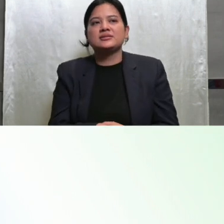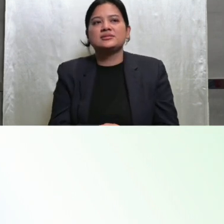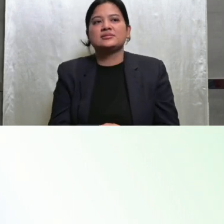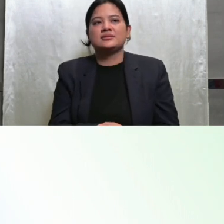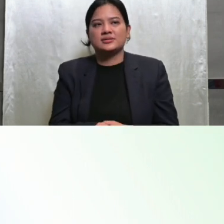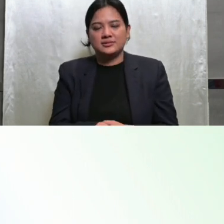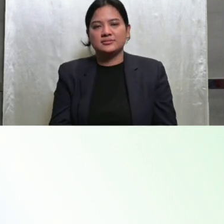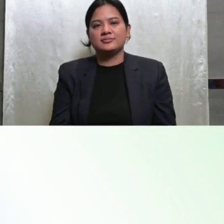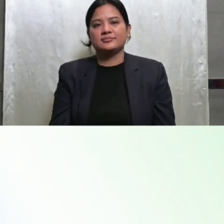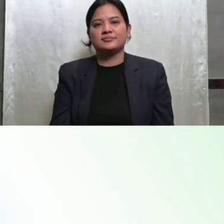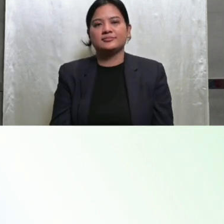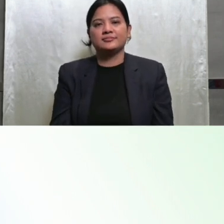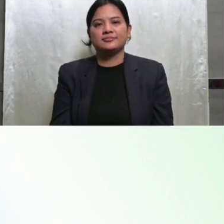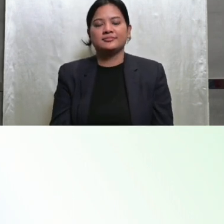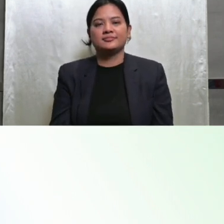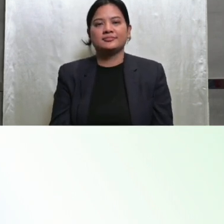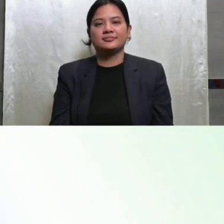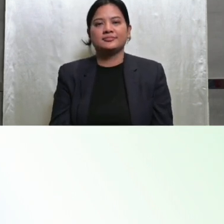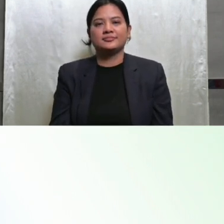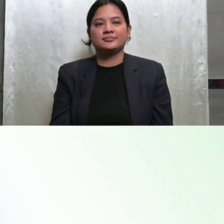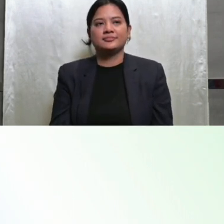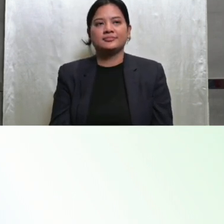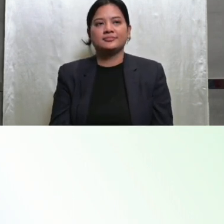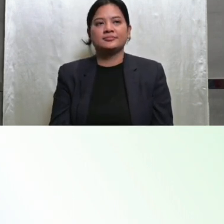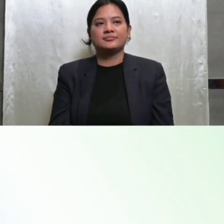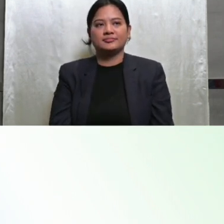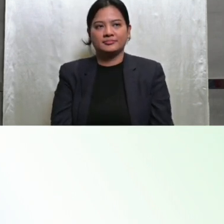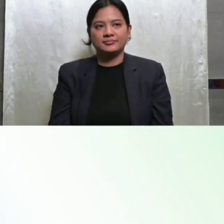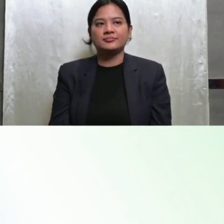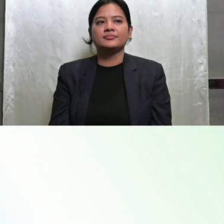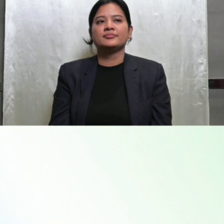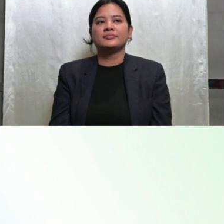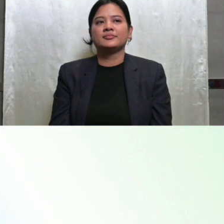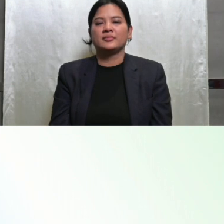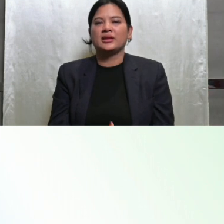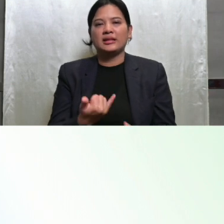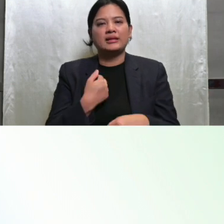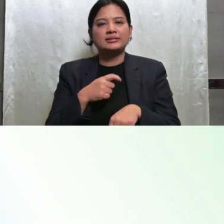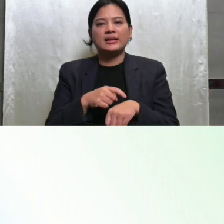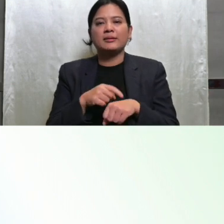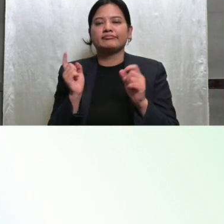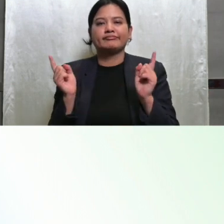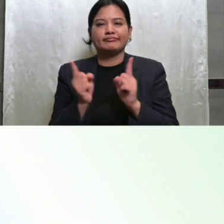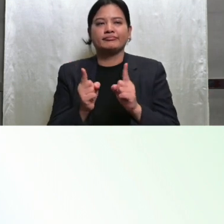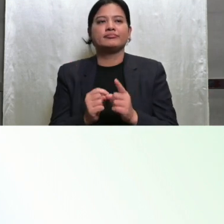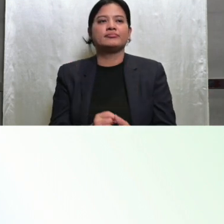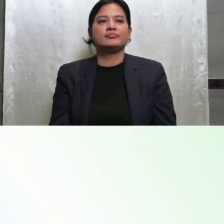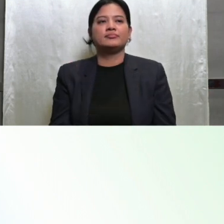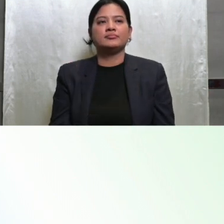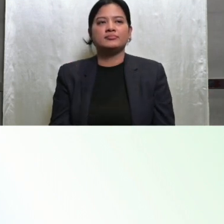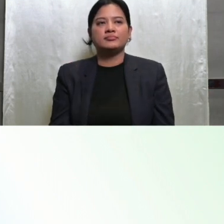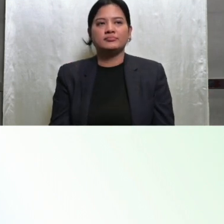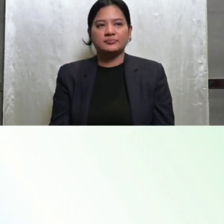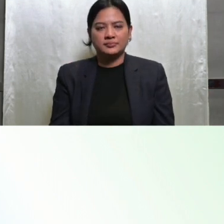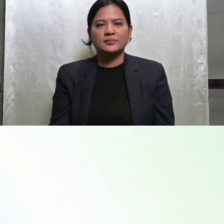Okay, so I have a few minutes, and I just wanted to tell you a little bit about what we have done in the Philippines. So during the pandemic, when